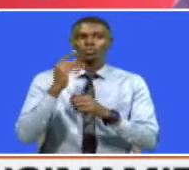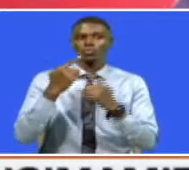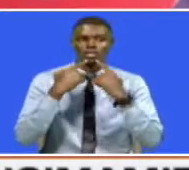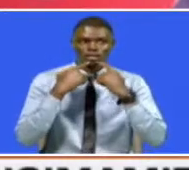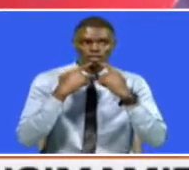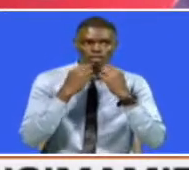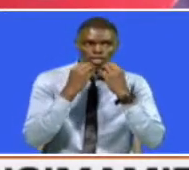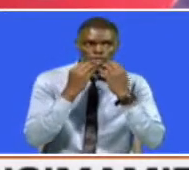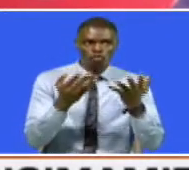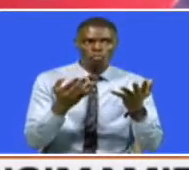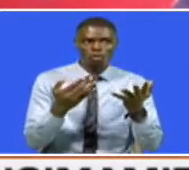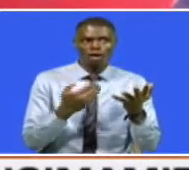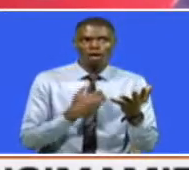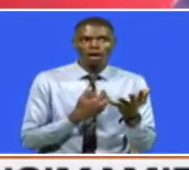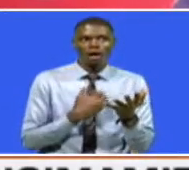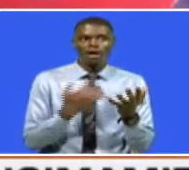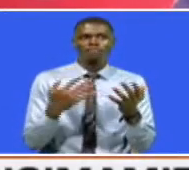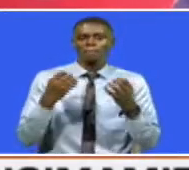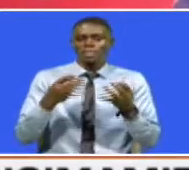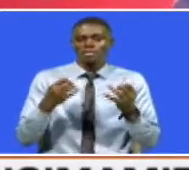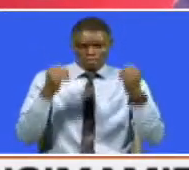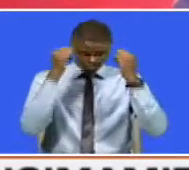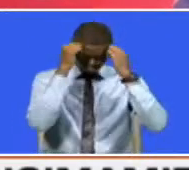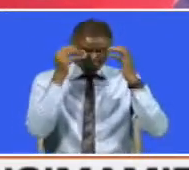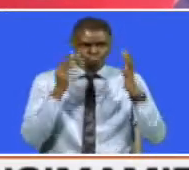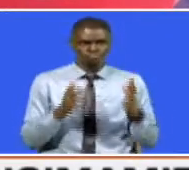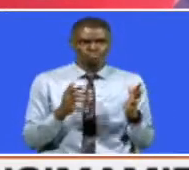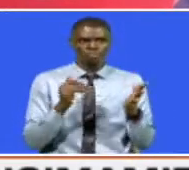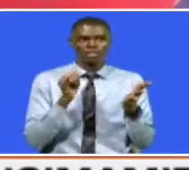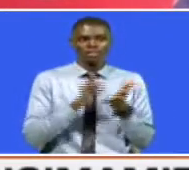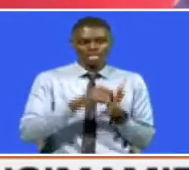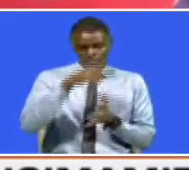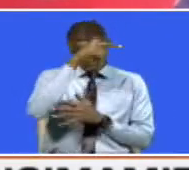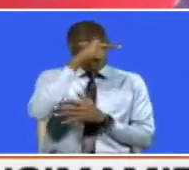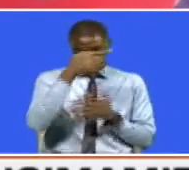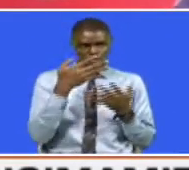there has been a backlog of students that ought to have graduated. They haven't